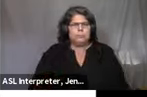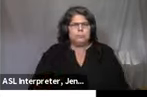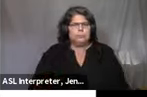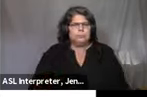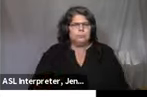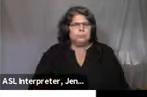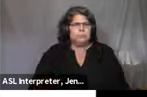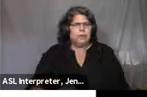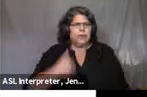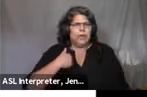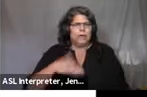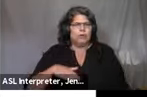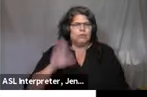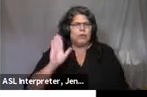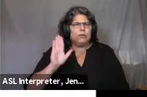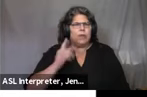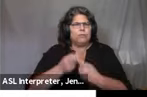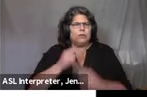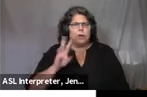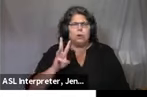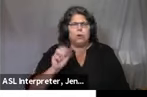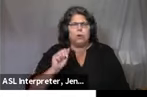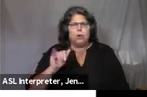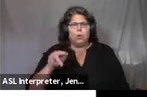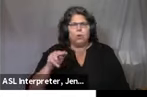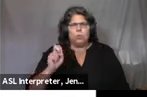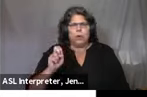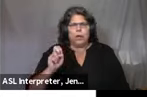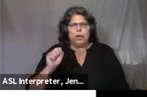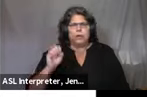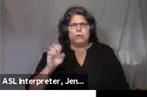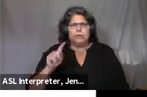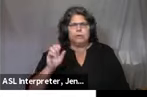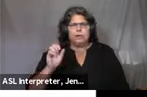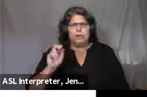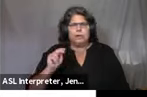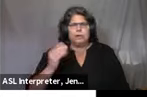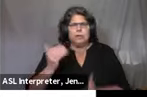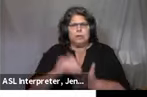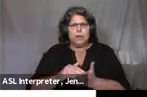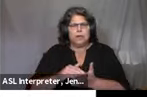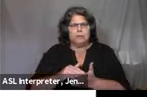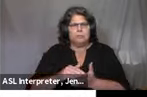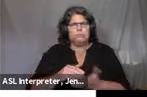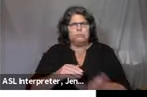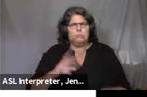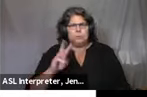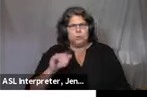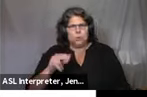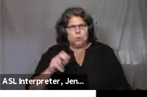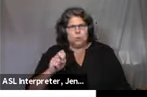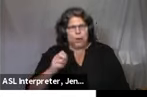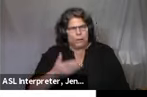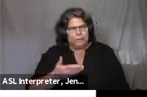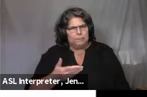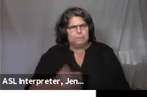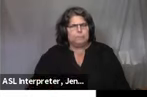I have a raised hand from Wayne Seddon again. Wayne, I will unmute you.